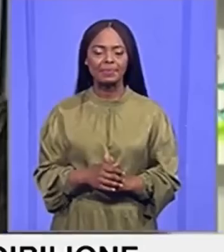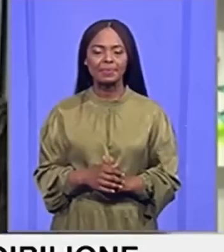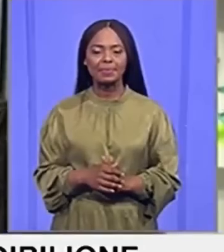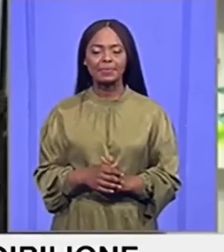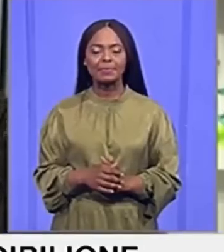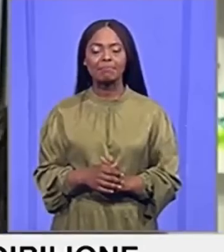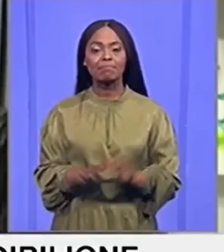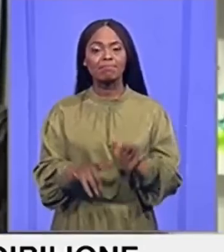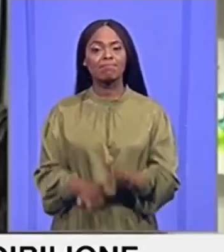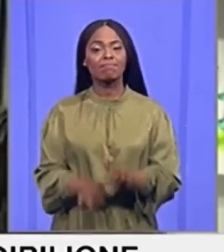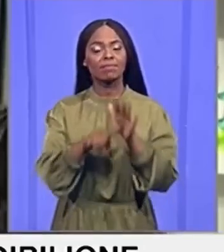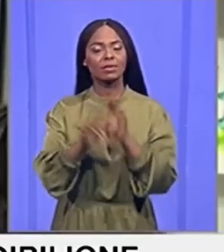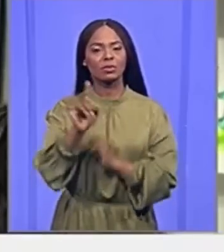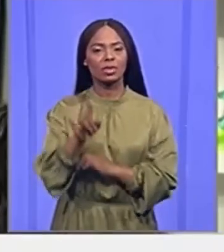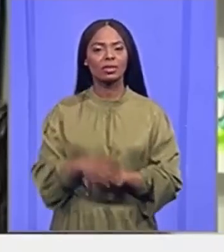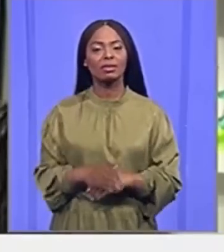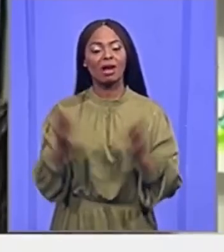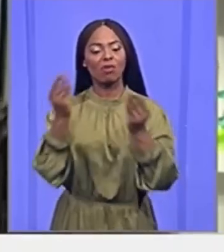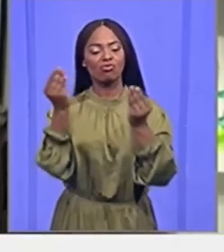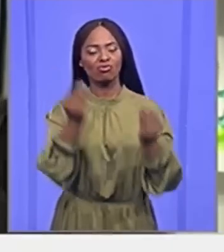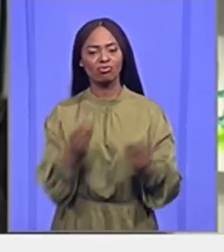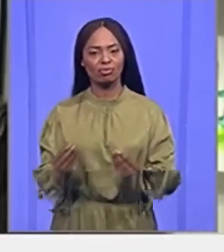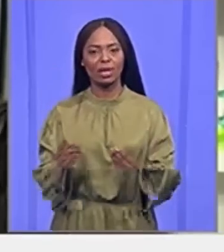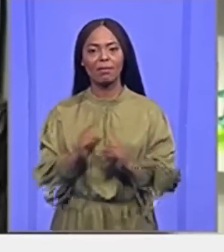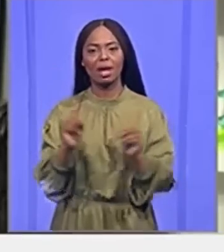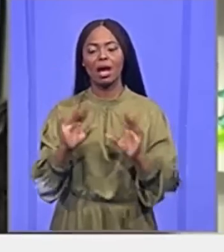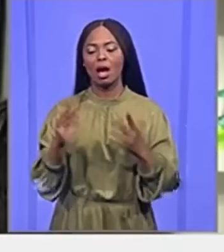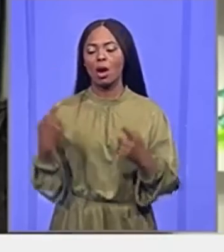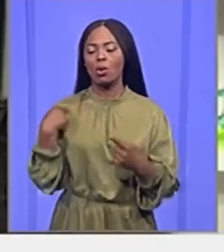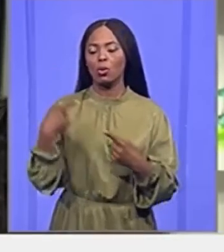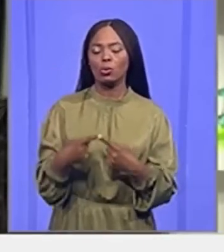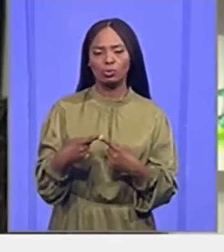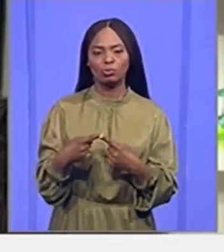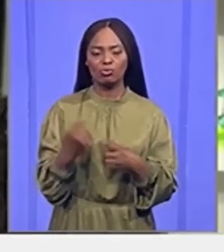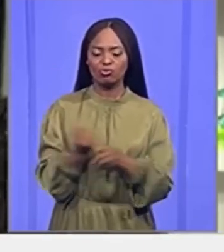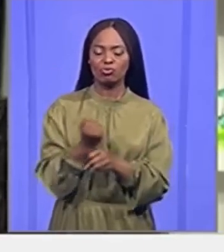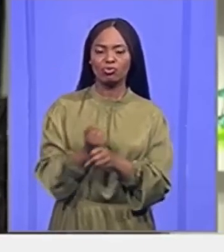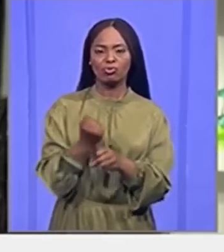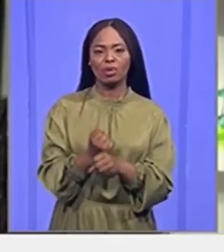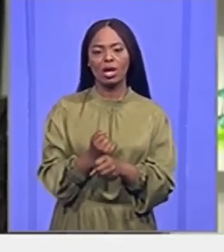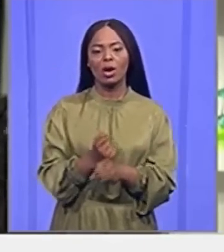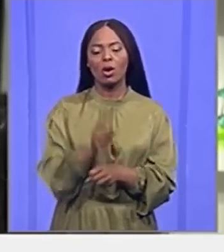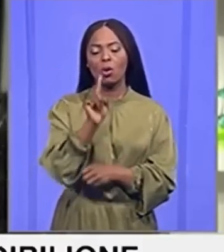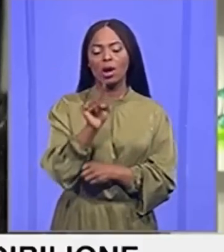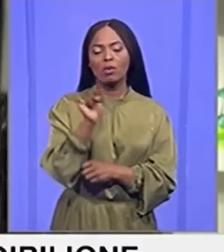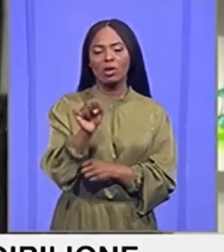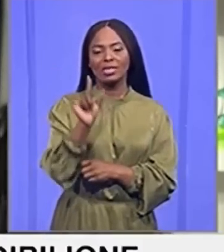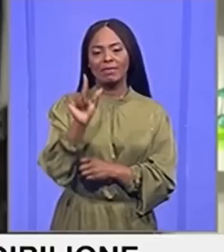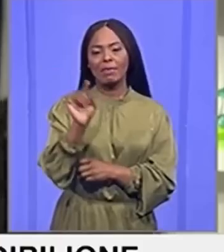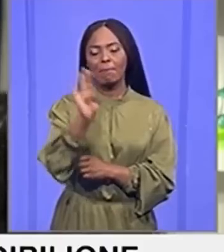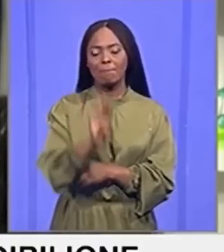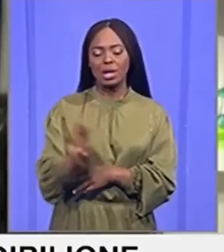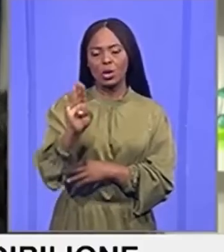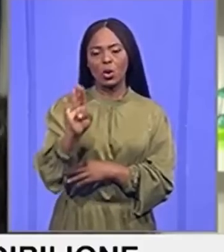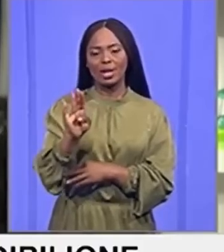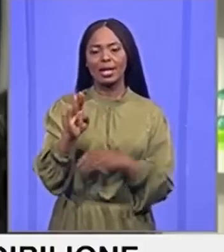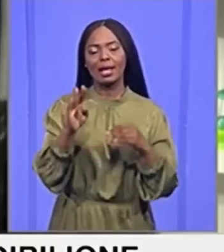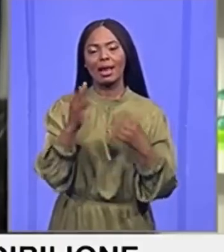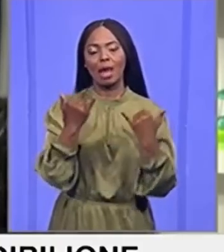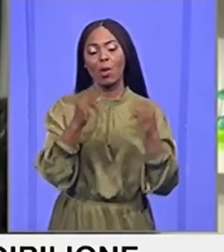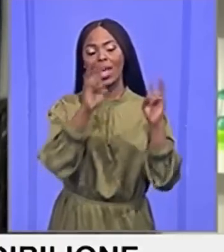What's important is not just the amount, but how long you've owed it. Eskom is in the area of 1.7 billion, where arrears about